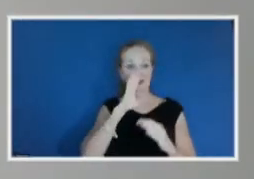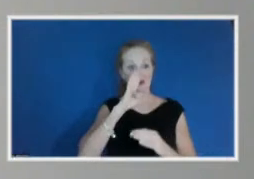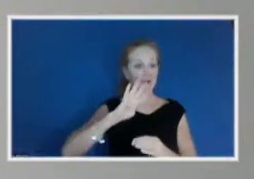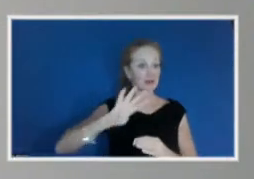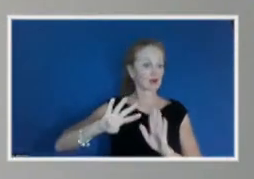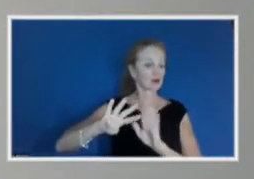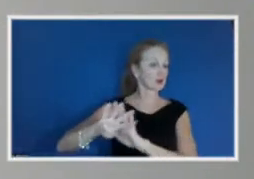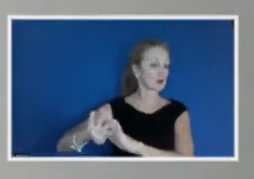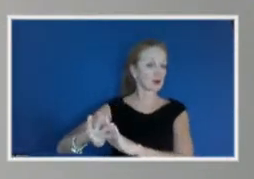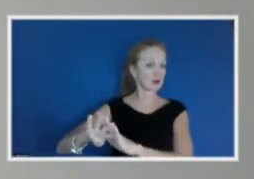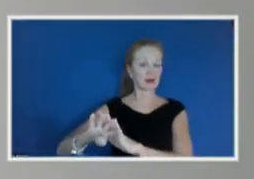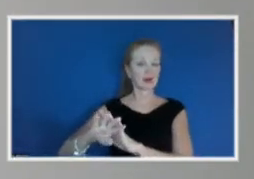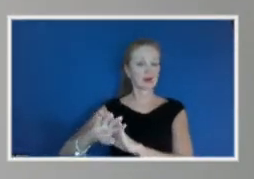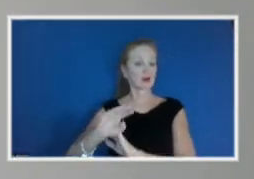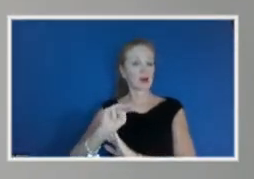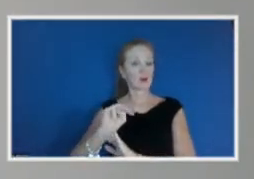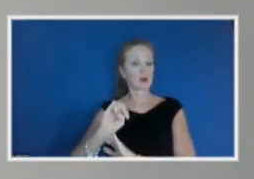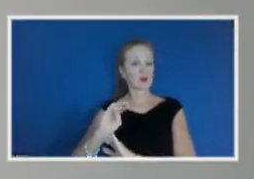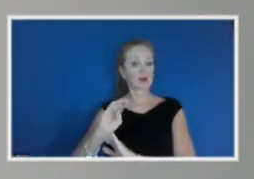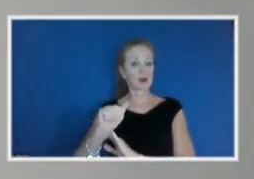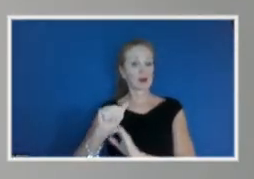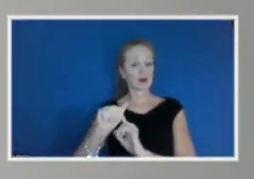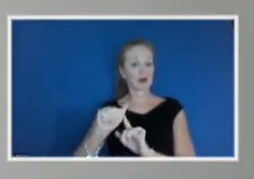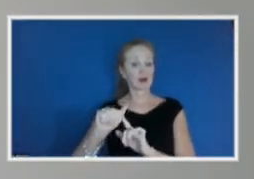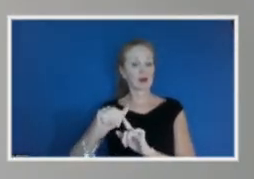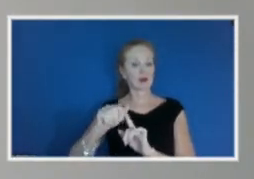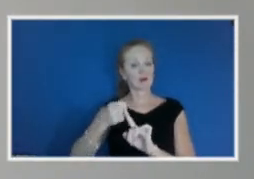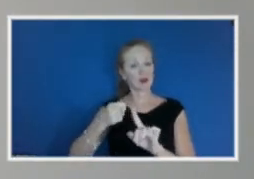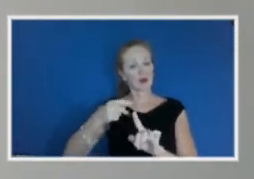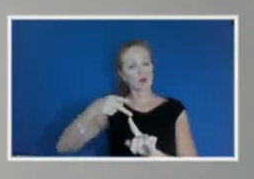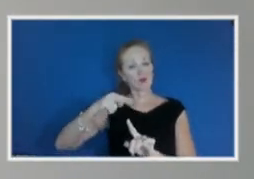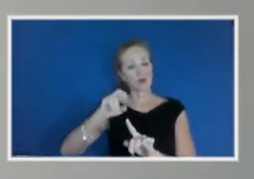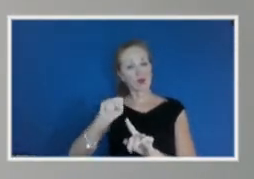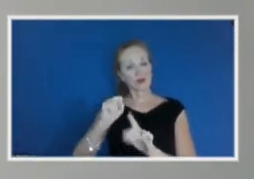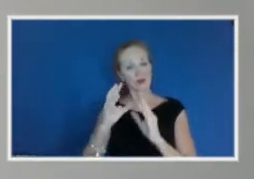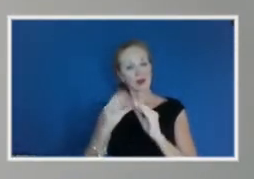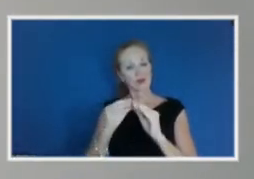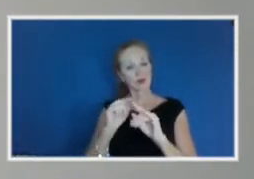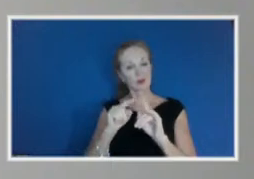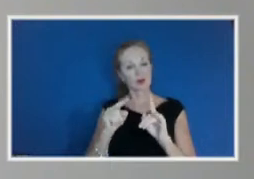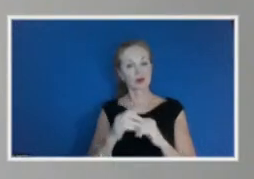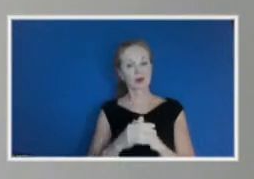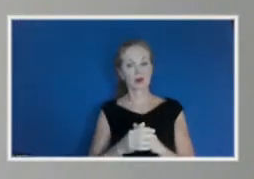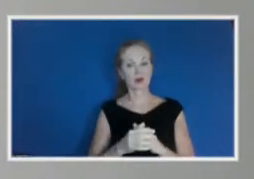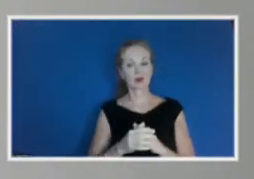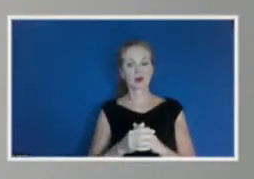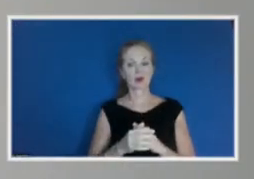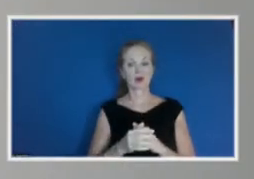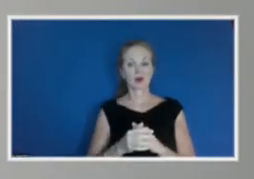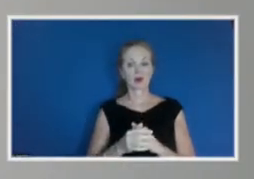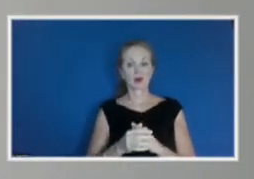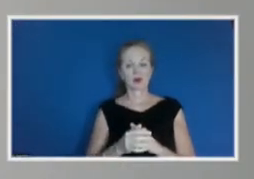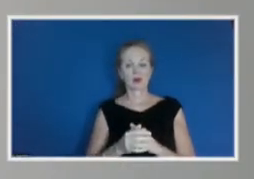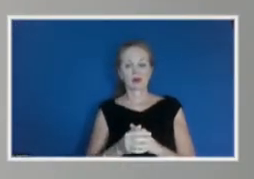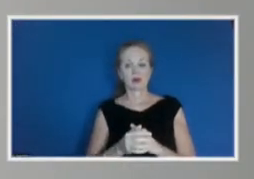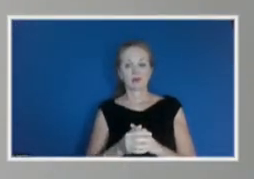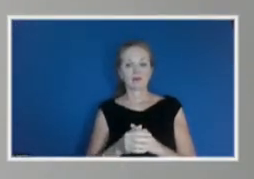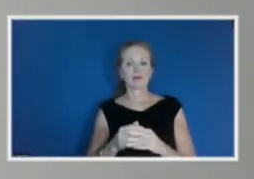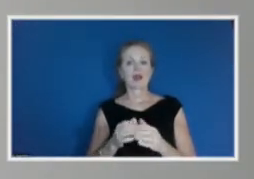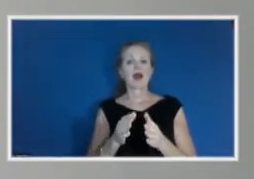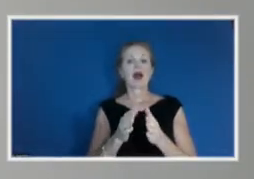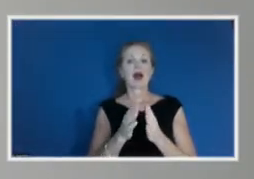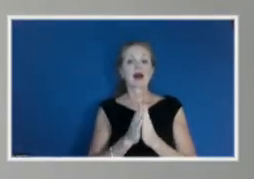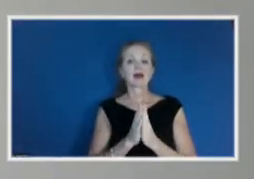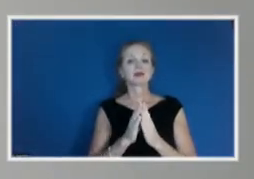doing press conferences, but what we're shutting out is the fact that we are having to do a press conference every